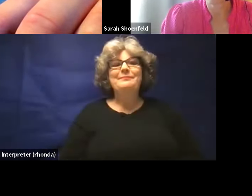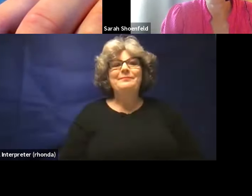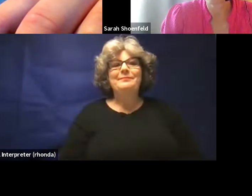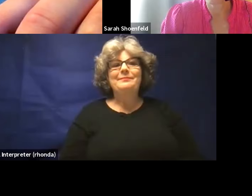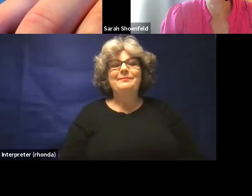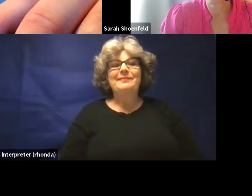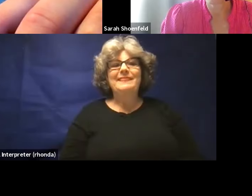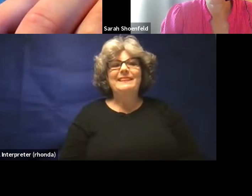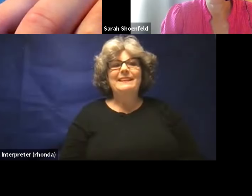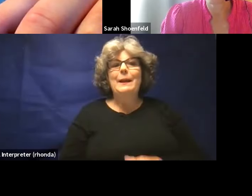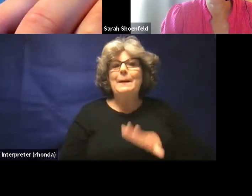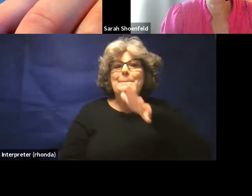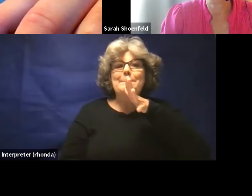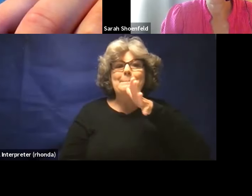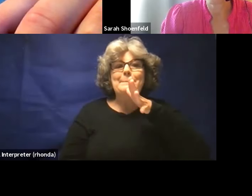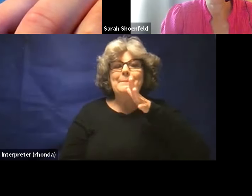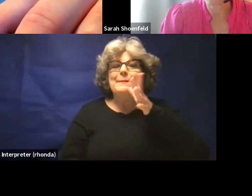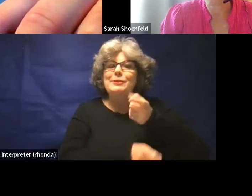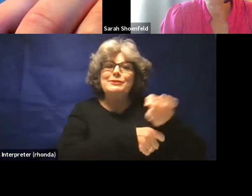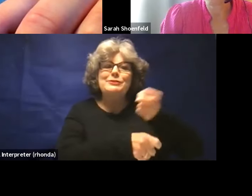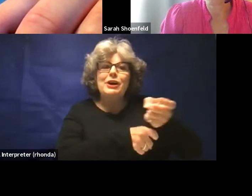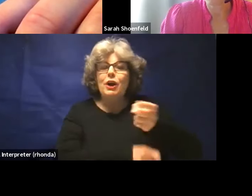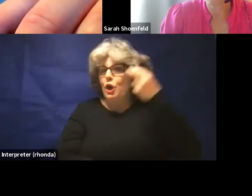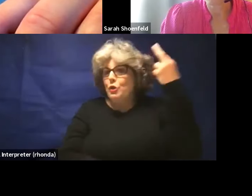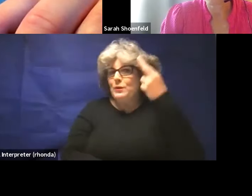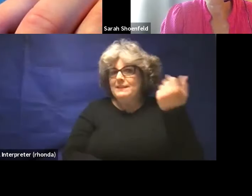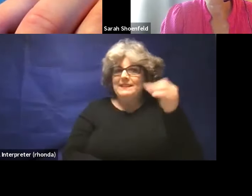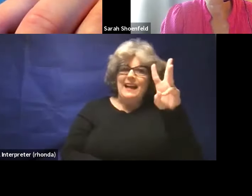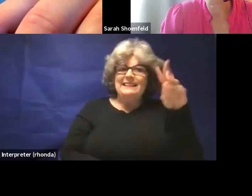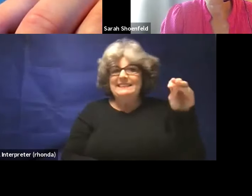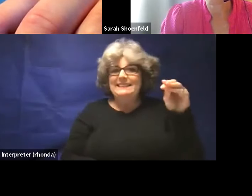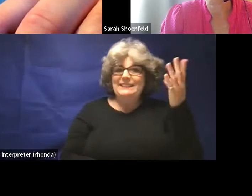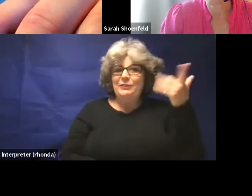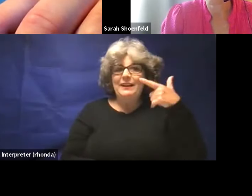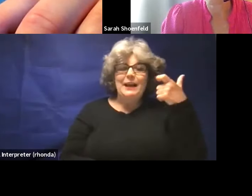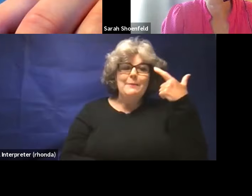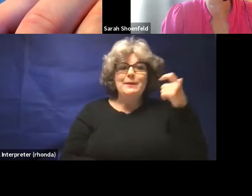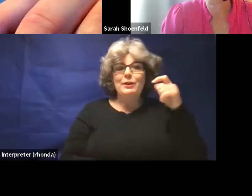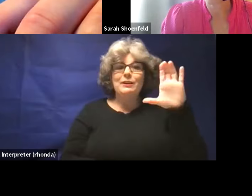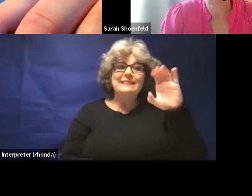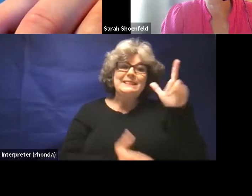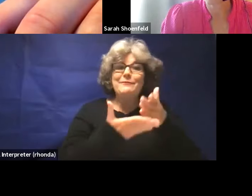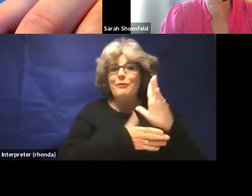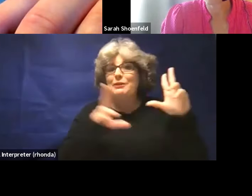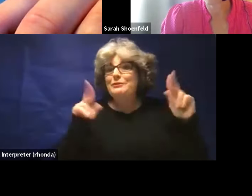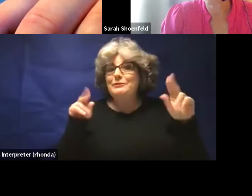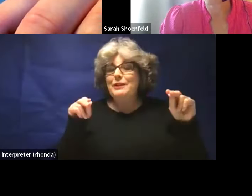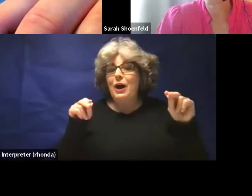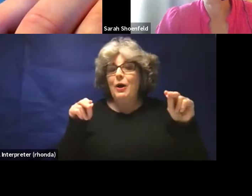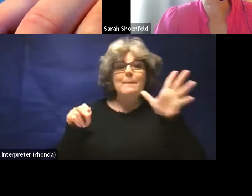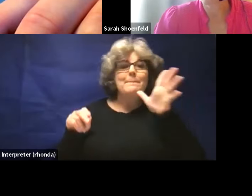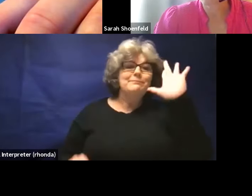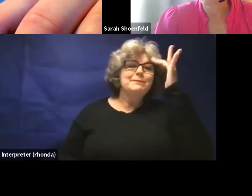until my mother has a joke. She says that the reason why the 60s came in was not because of civil rights and all that, because she was sick and tired